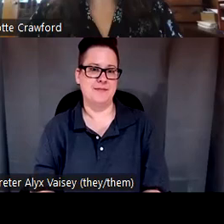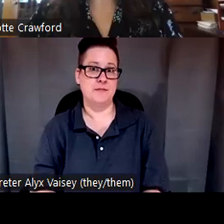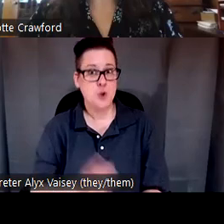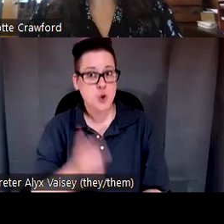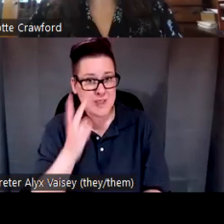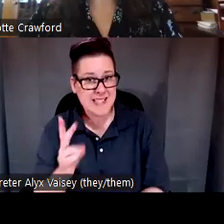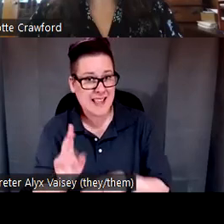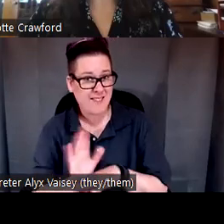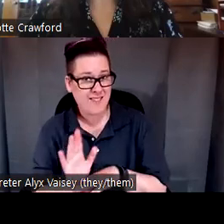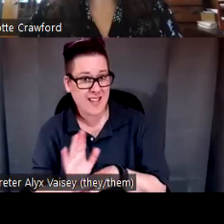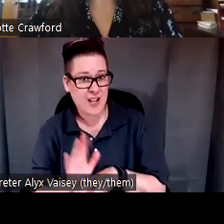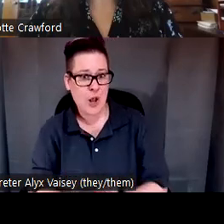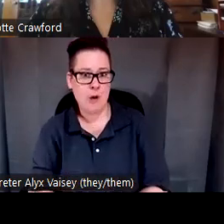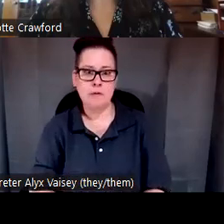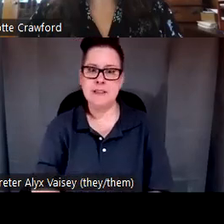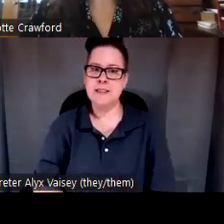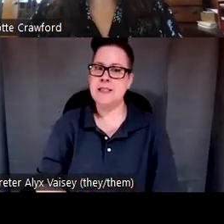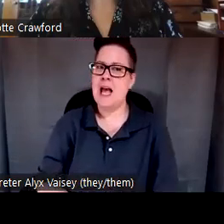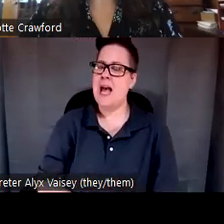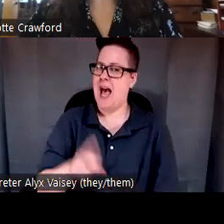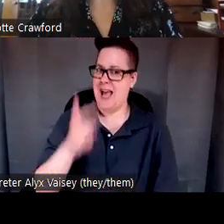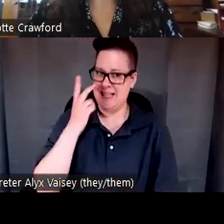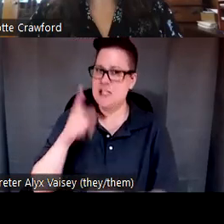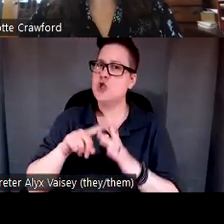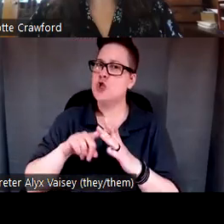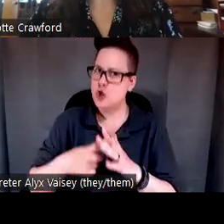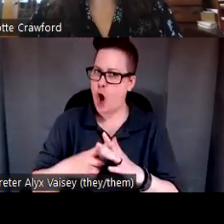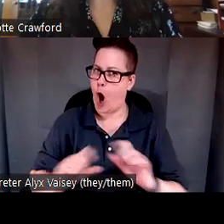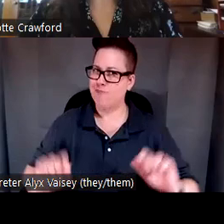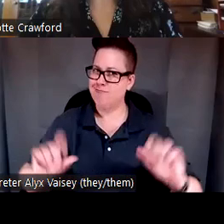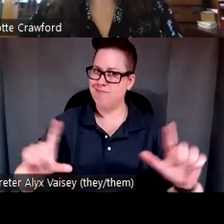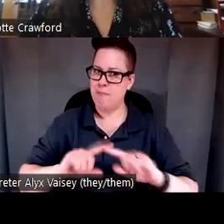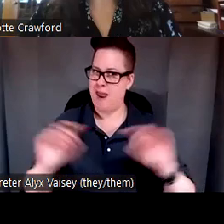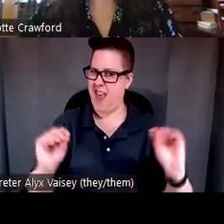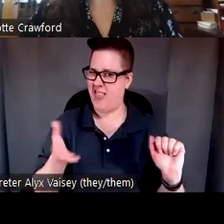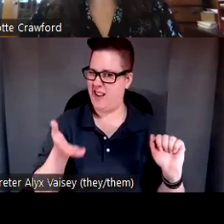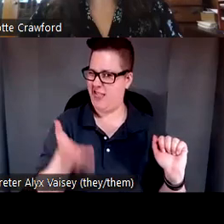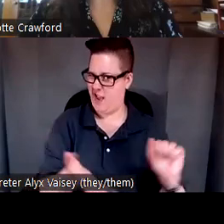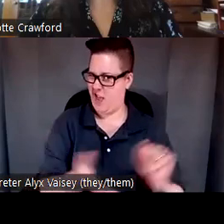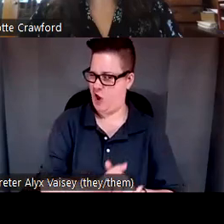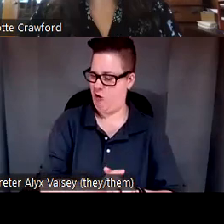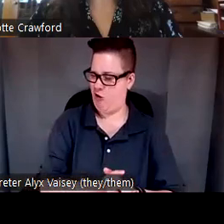it? I see that you've started screen sharing, but there's nothing there yet.